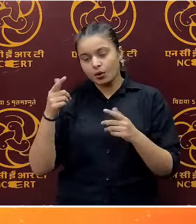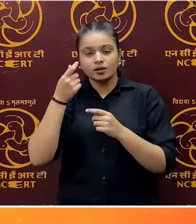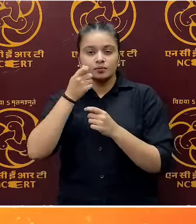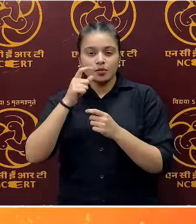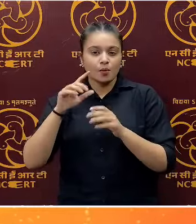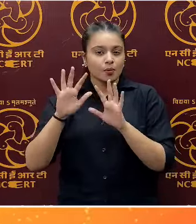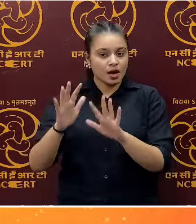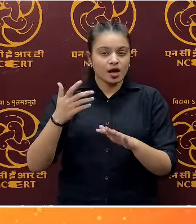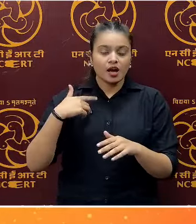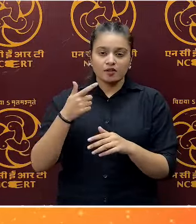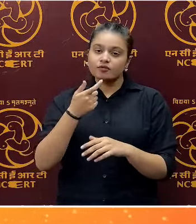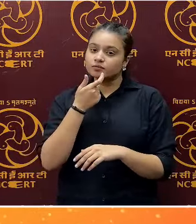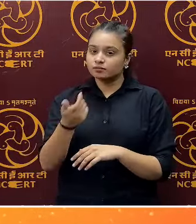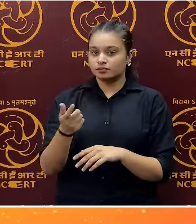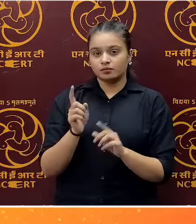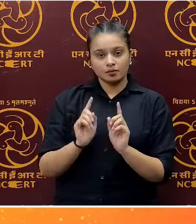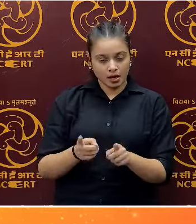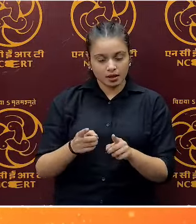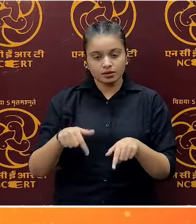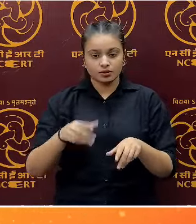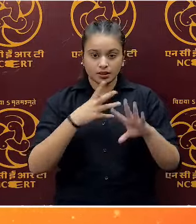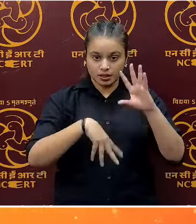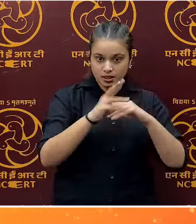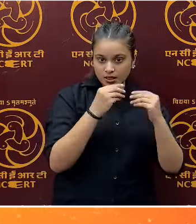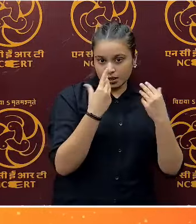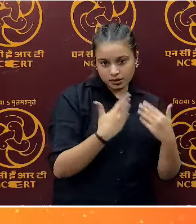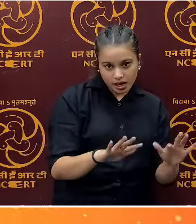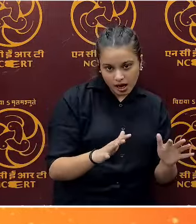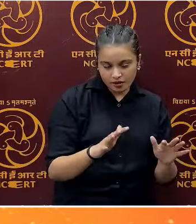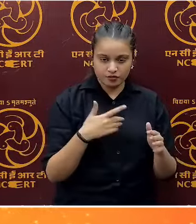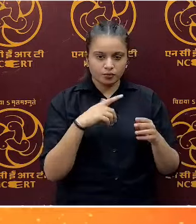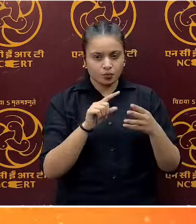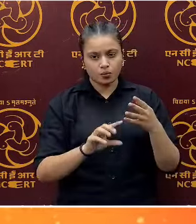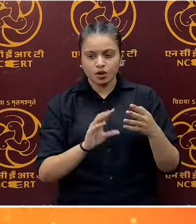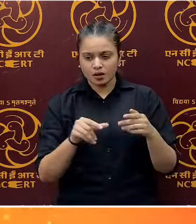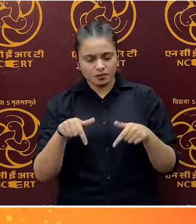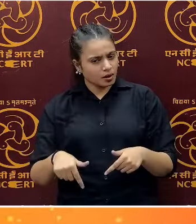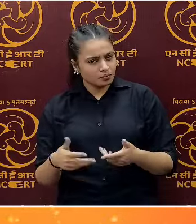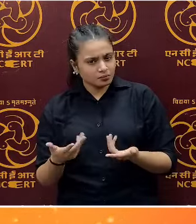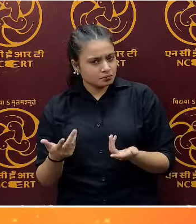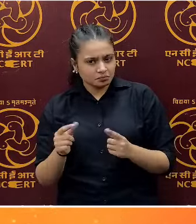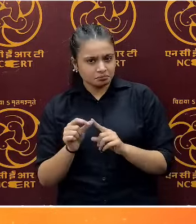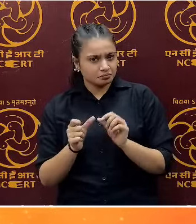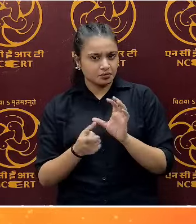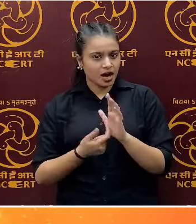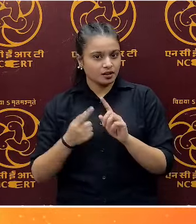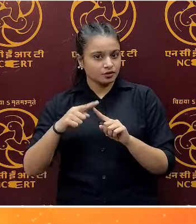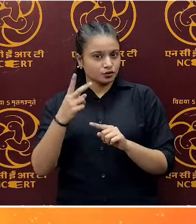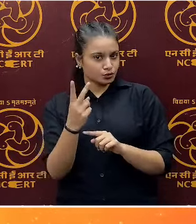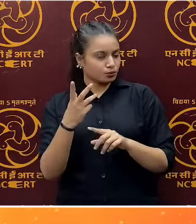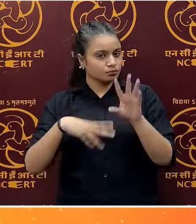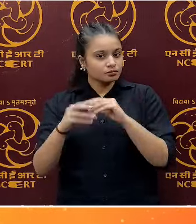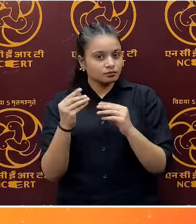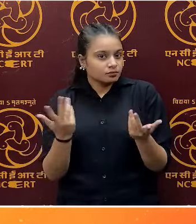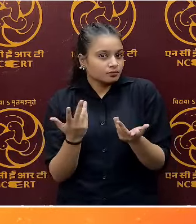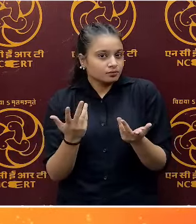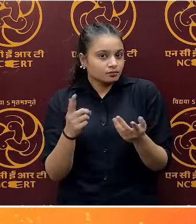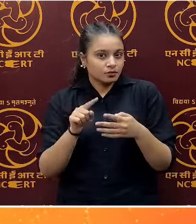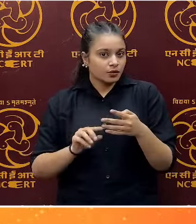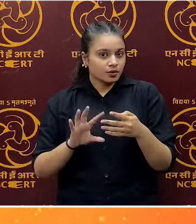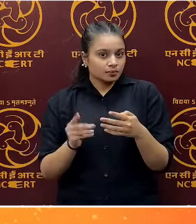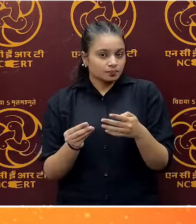greet them like that. So, ma'am, already we have learned about greetings in part 1. So, what is left for part 2? Yes, what is left for part 2 is that,